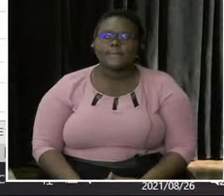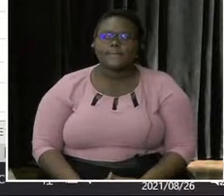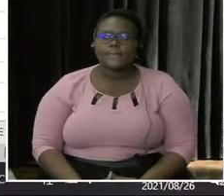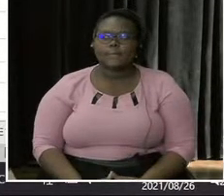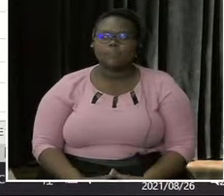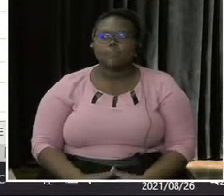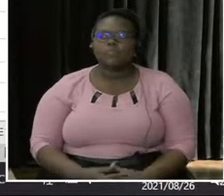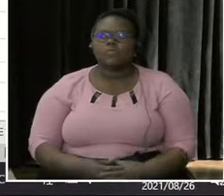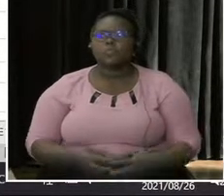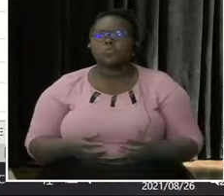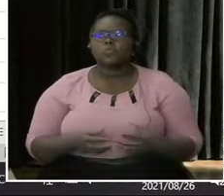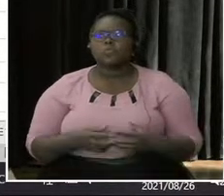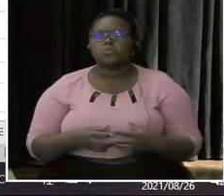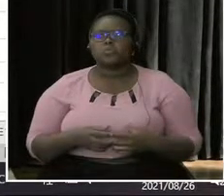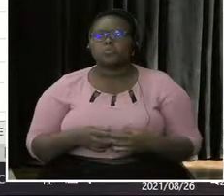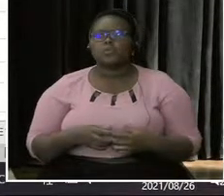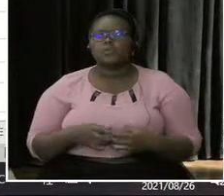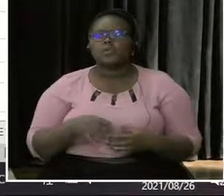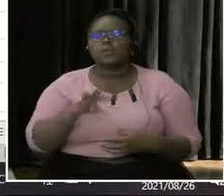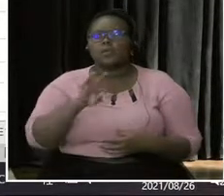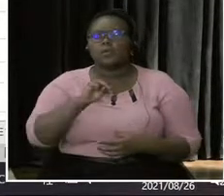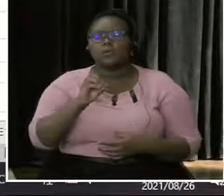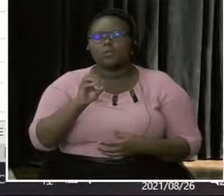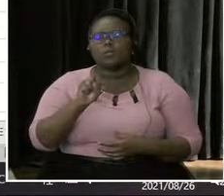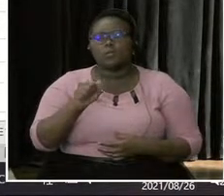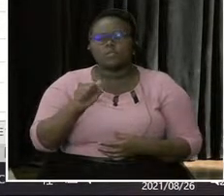Mosa, where do you stand?